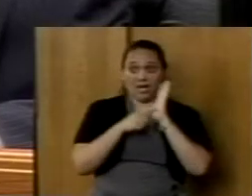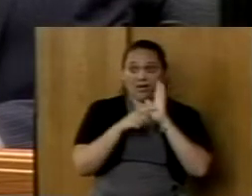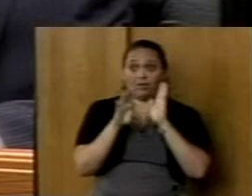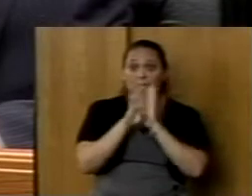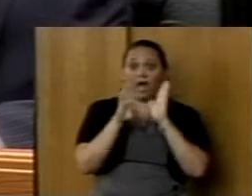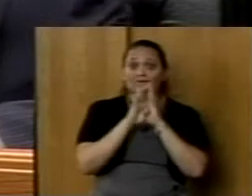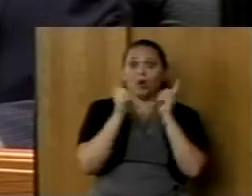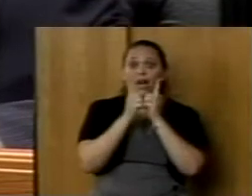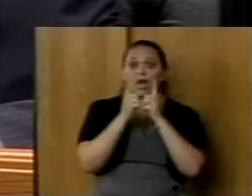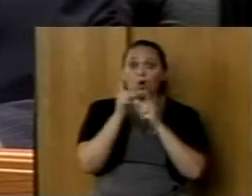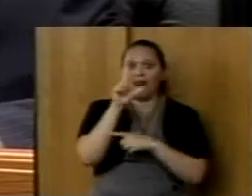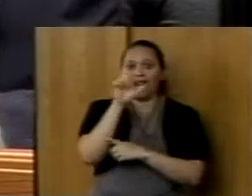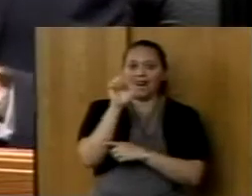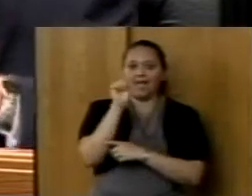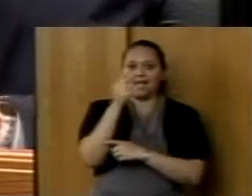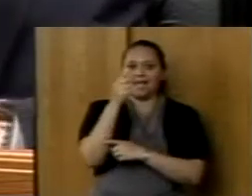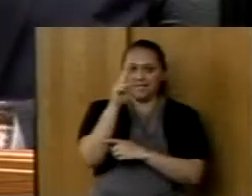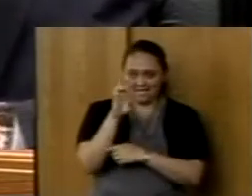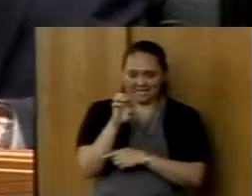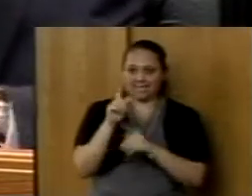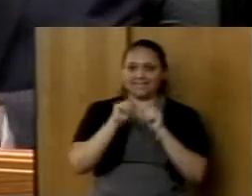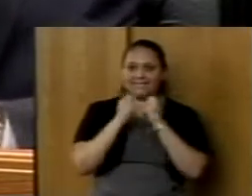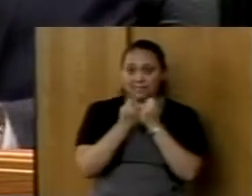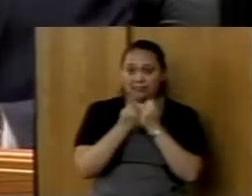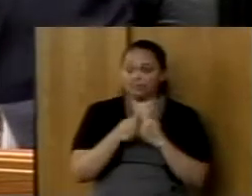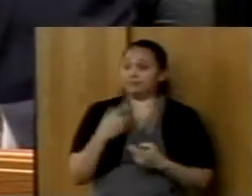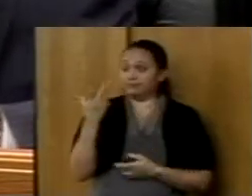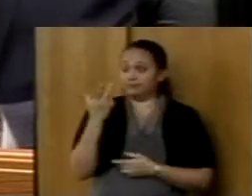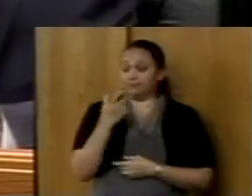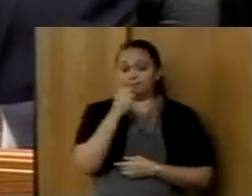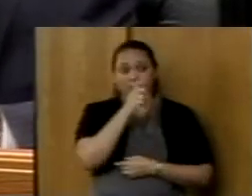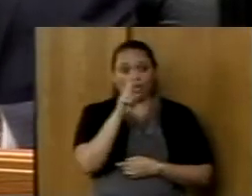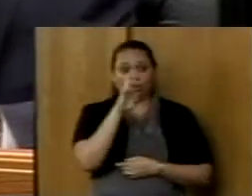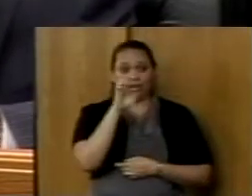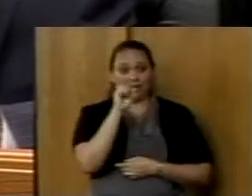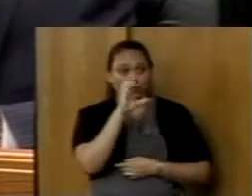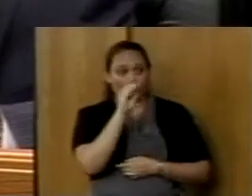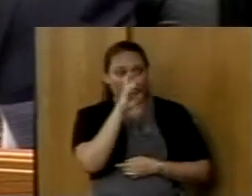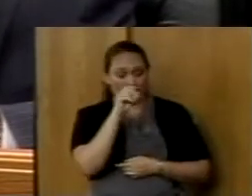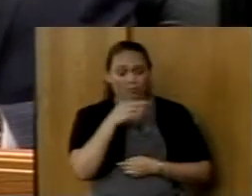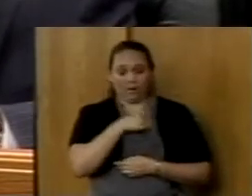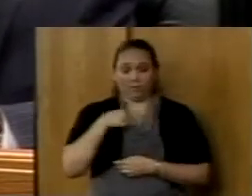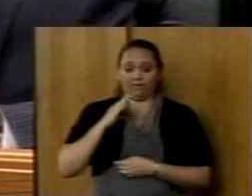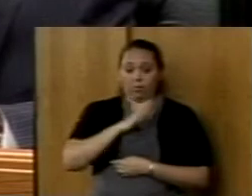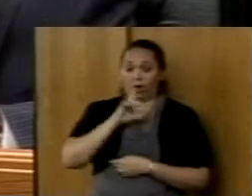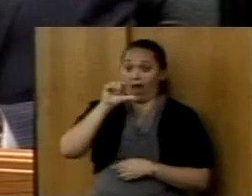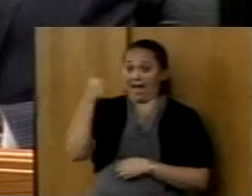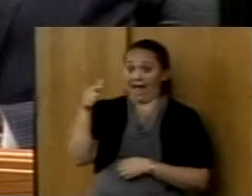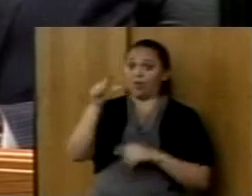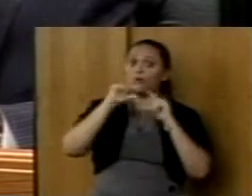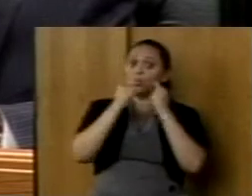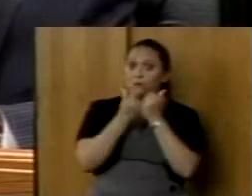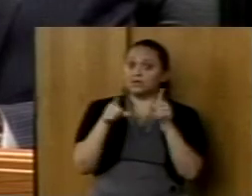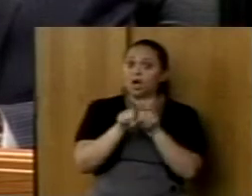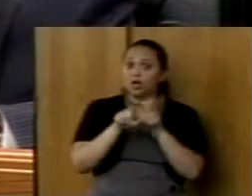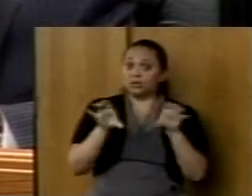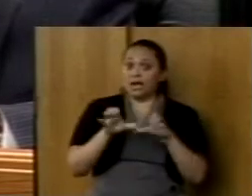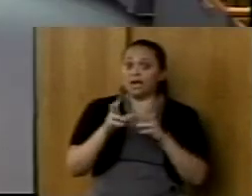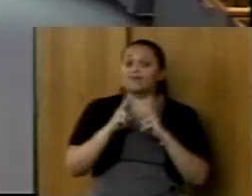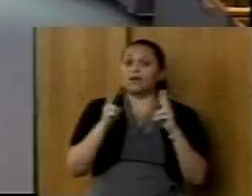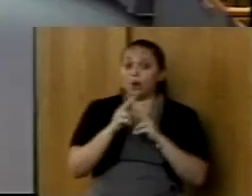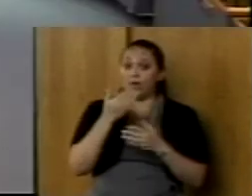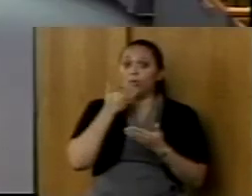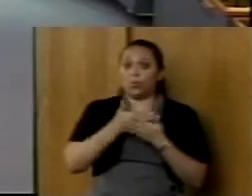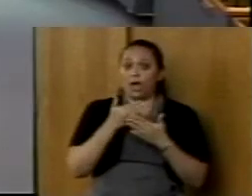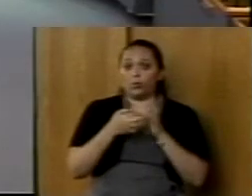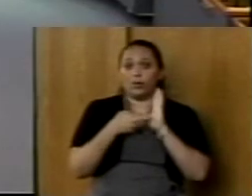team. Dr. Montoya, this was a board member request. Dr. Escobedo, members of the board, another group that has done very well representing themselves,